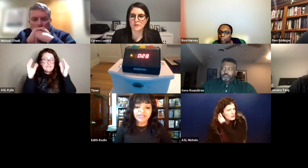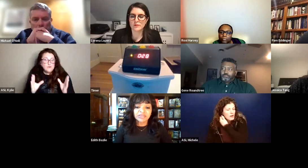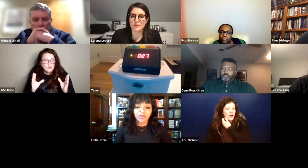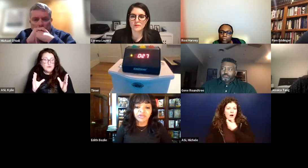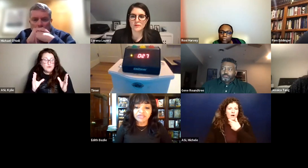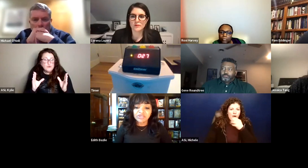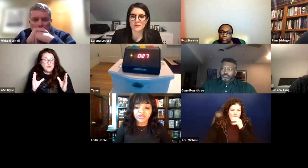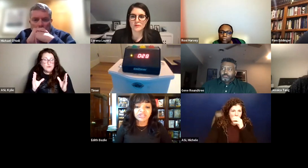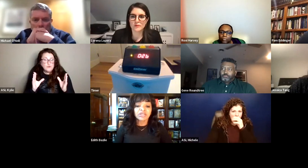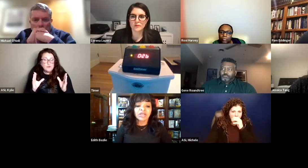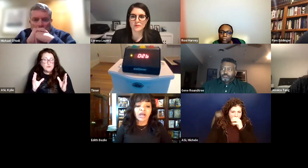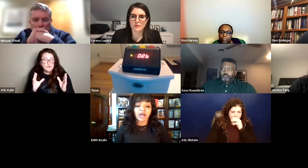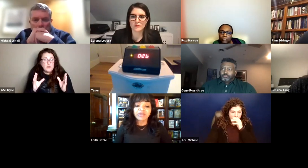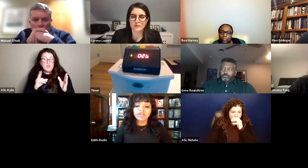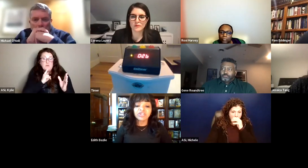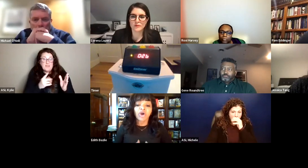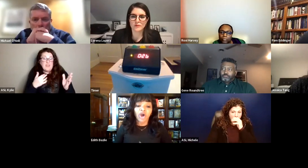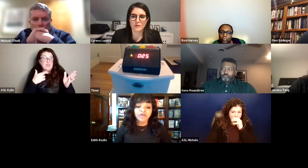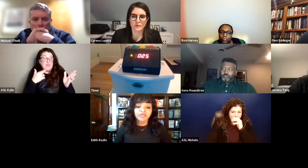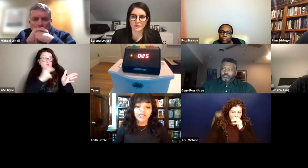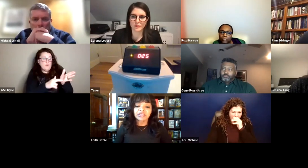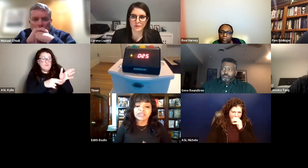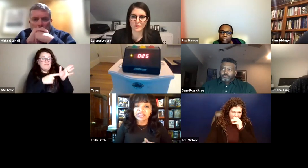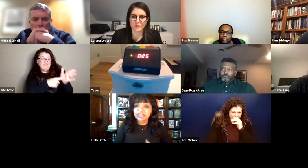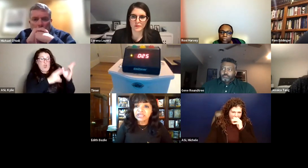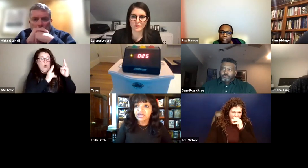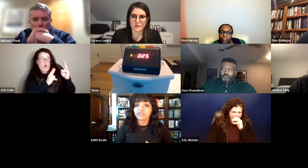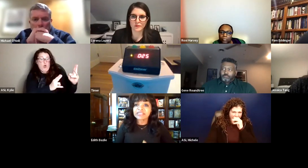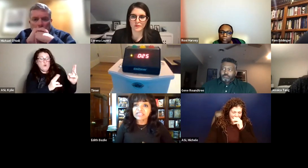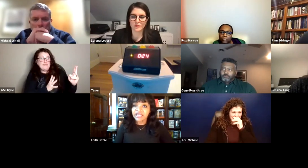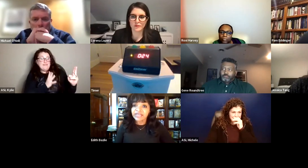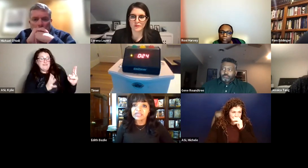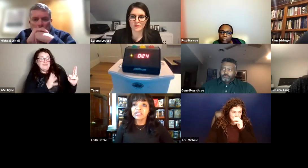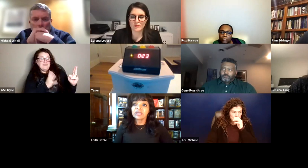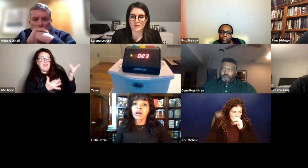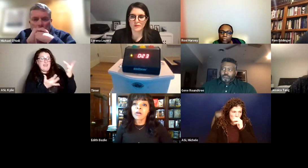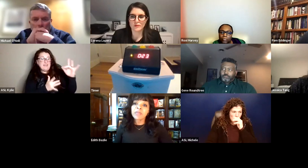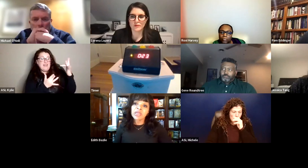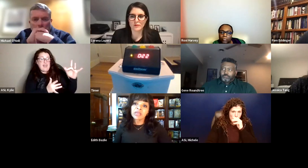particular, based upon the research, and really honoring the dignity of intellect